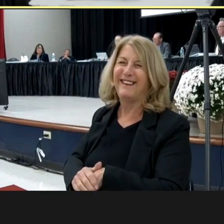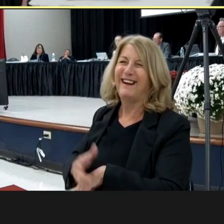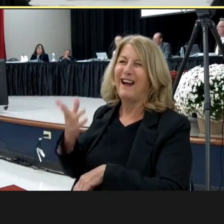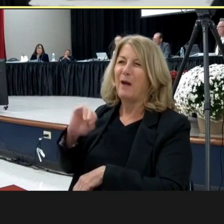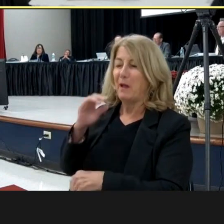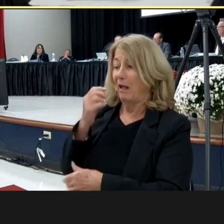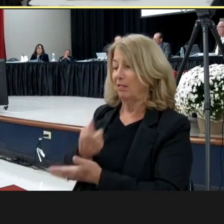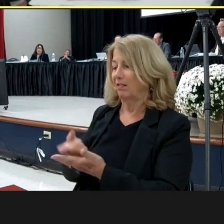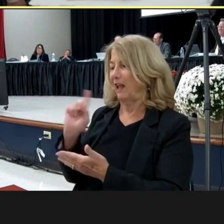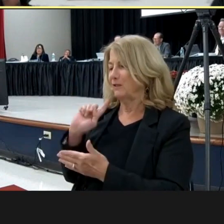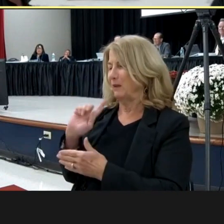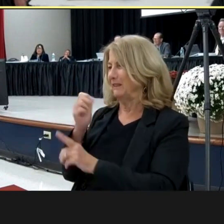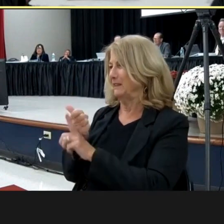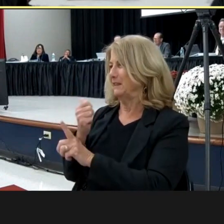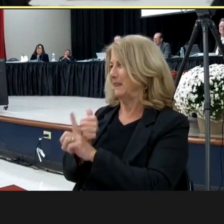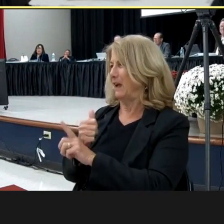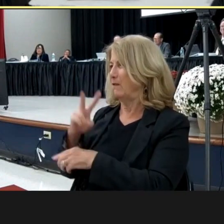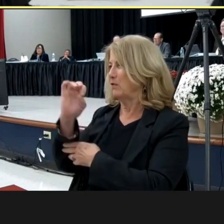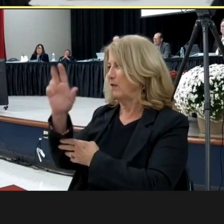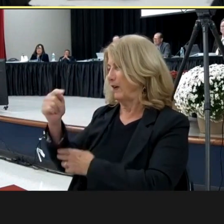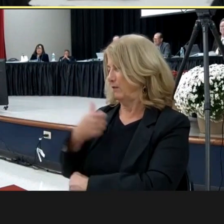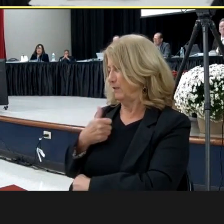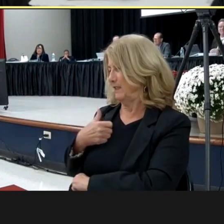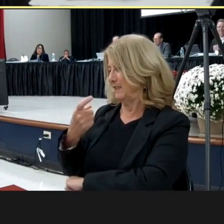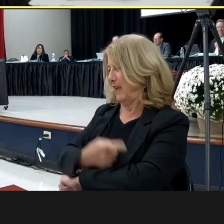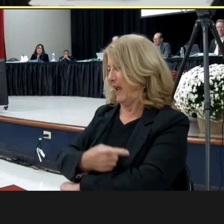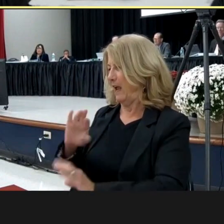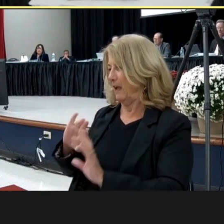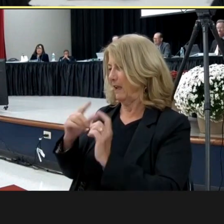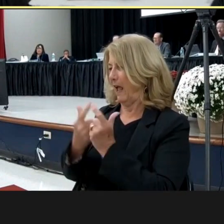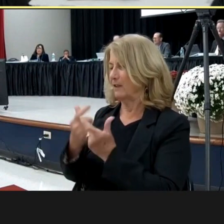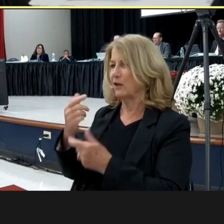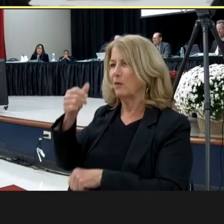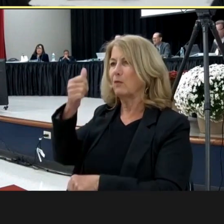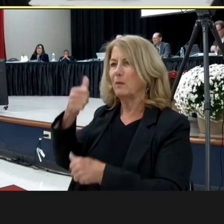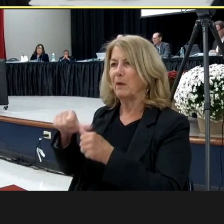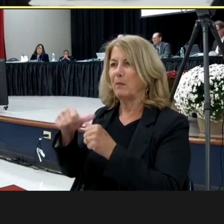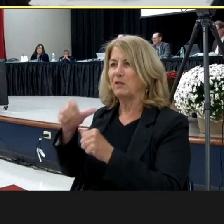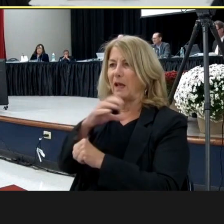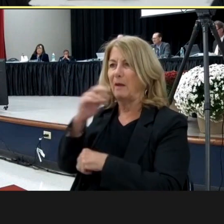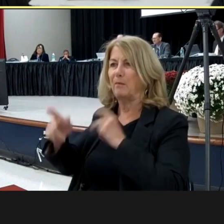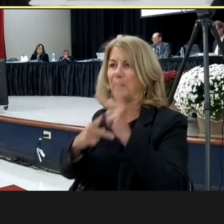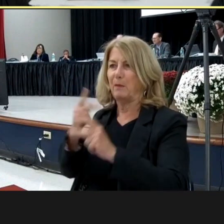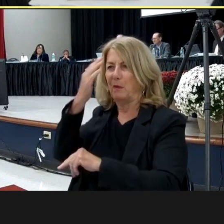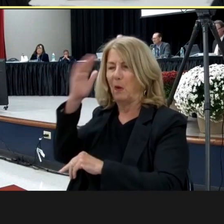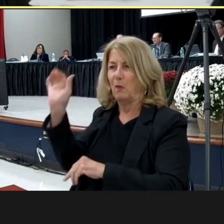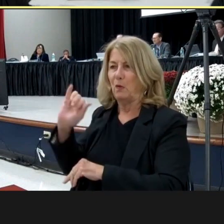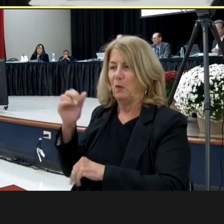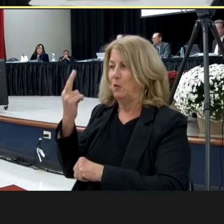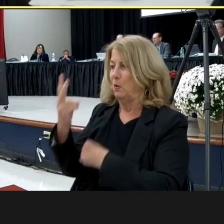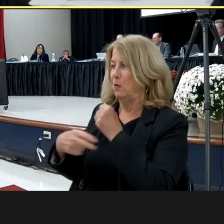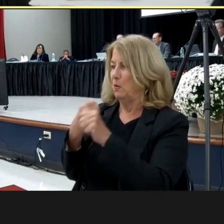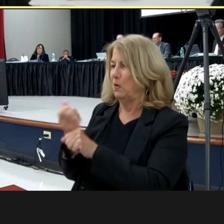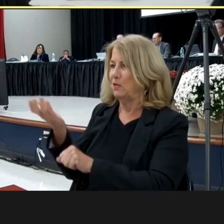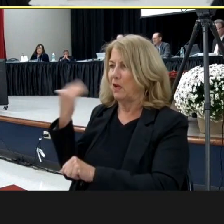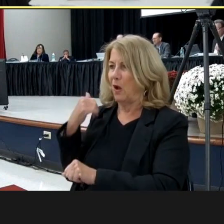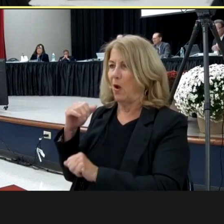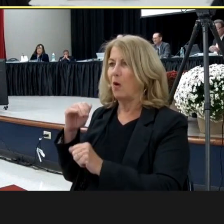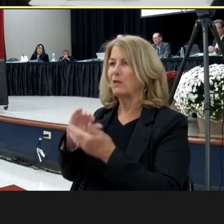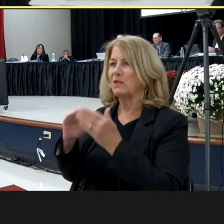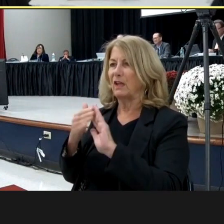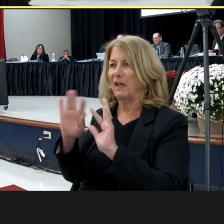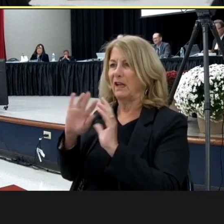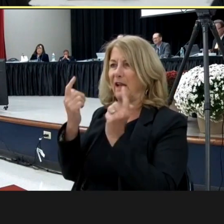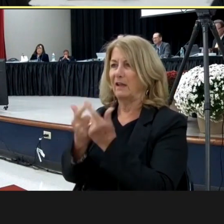Last week was a Veterans Day, and if the council remembers, and probably the public's aware too, 2 years ago, the city council authorized